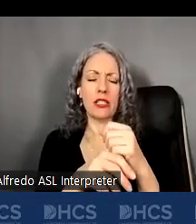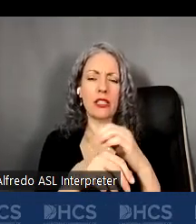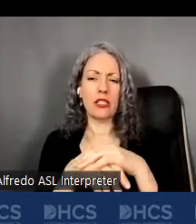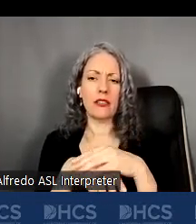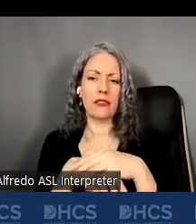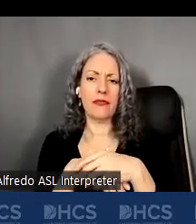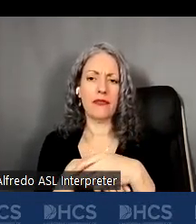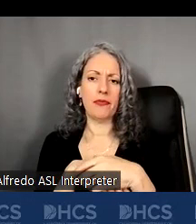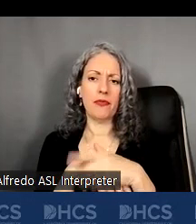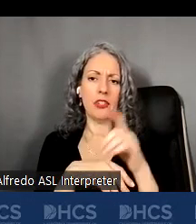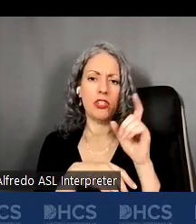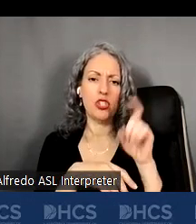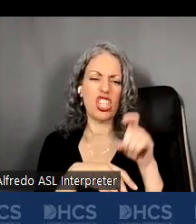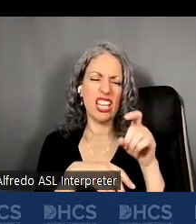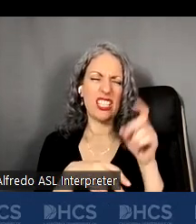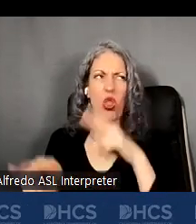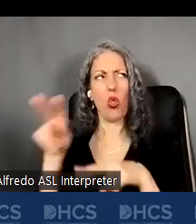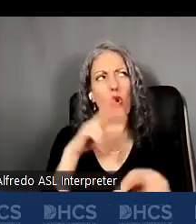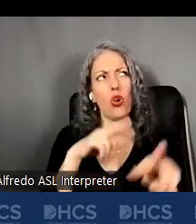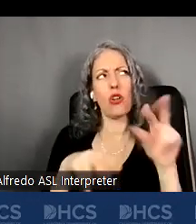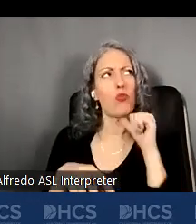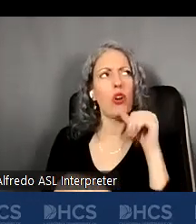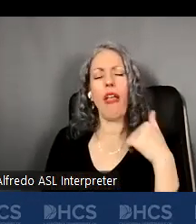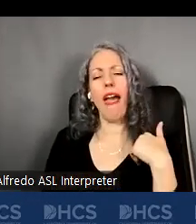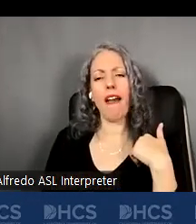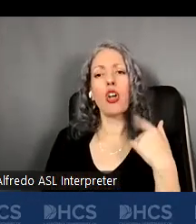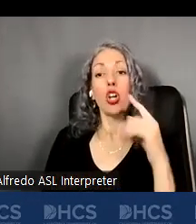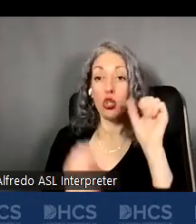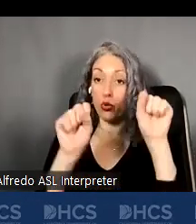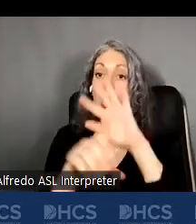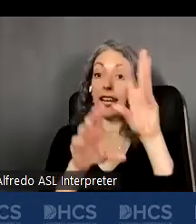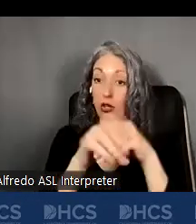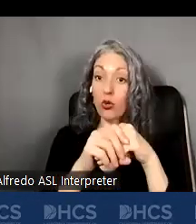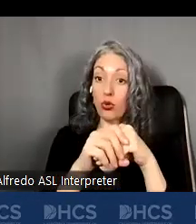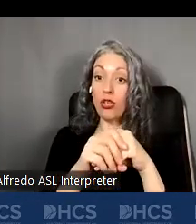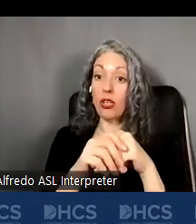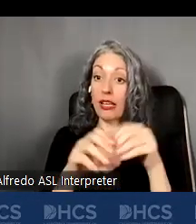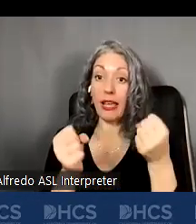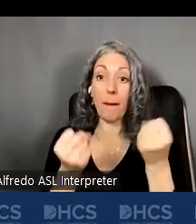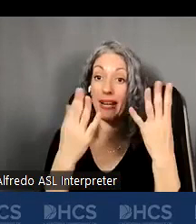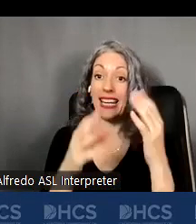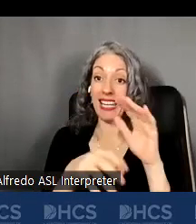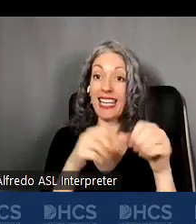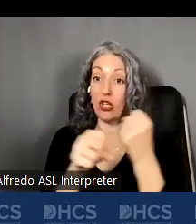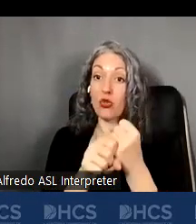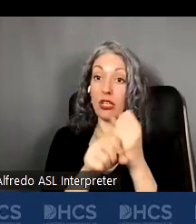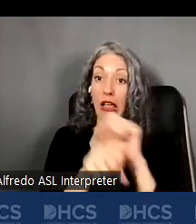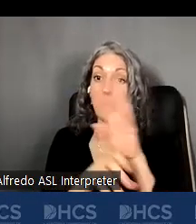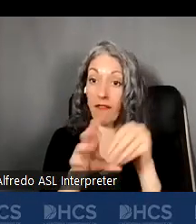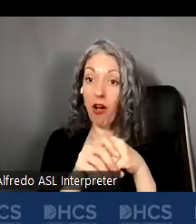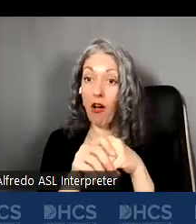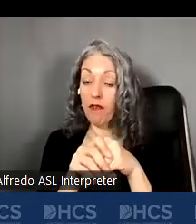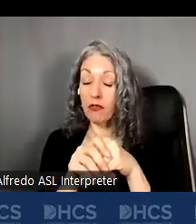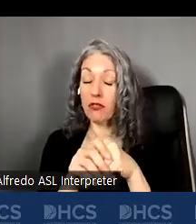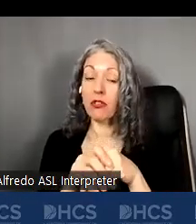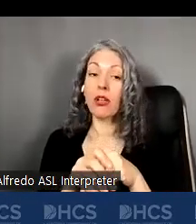I'll have to look at that. I mean, we don't have, you can include, it can span multiple years. I'll say that. And so it needs to be